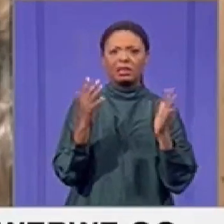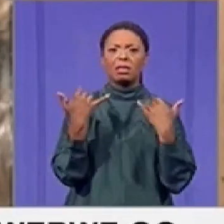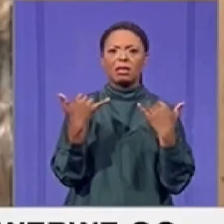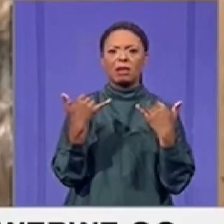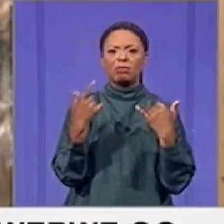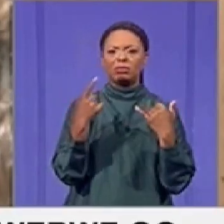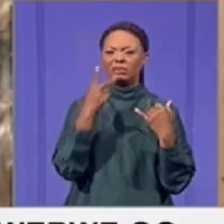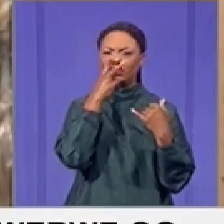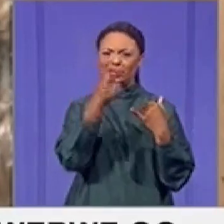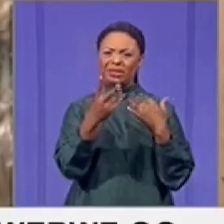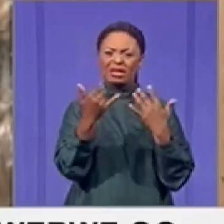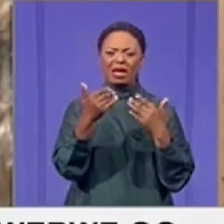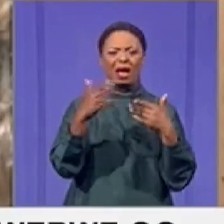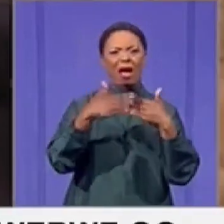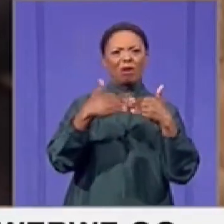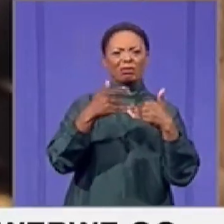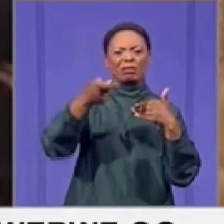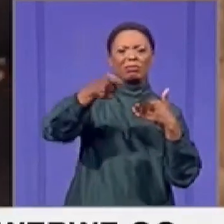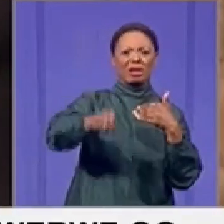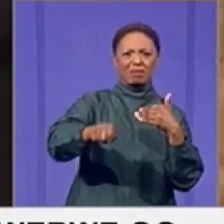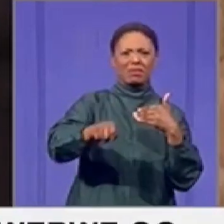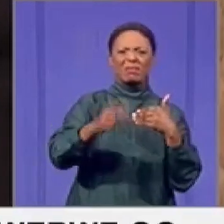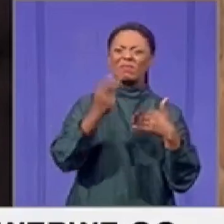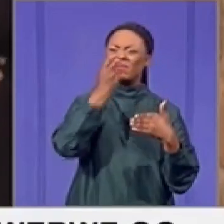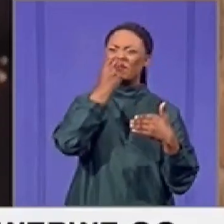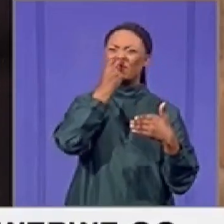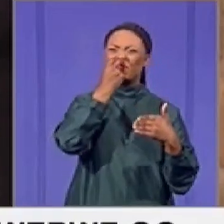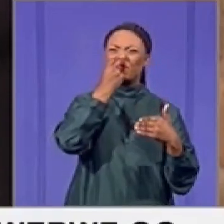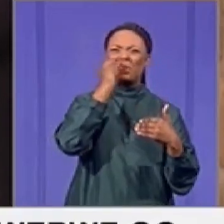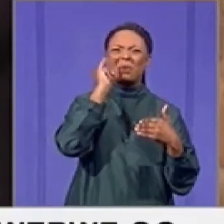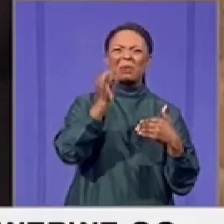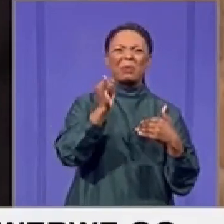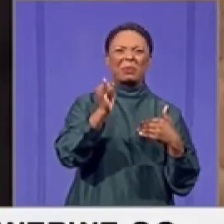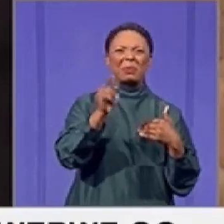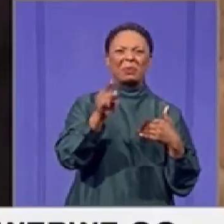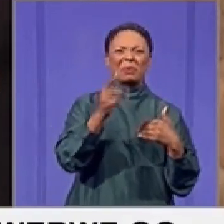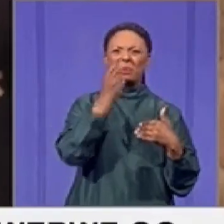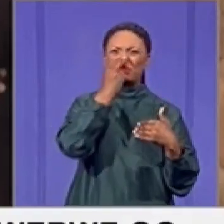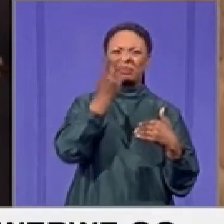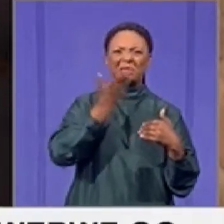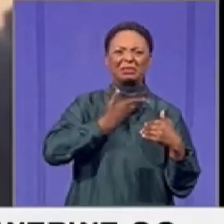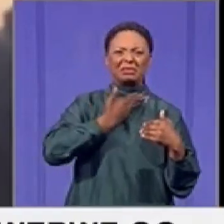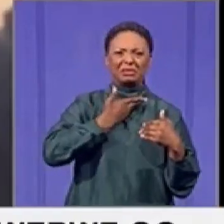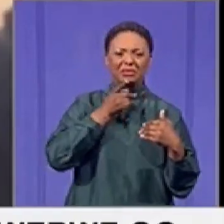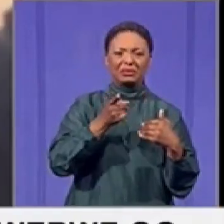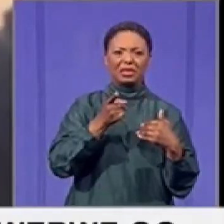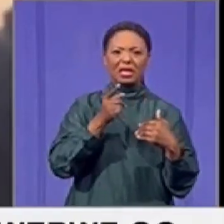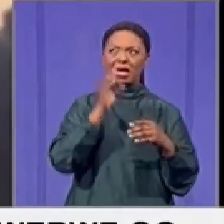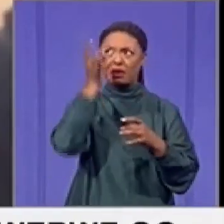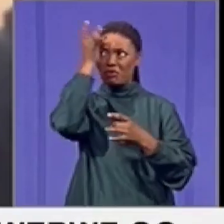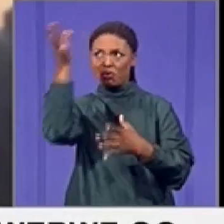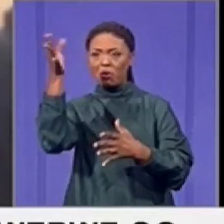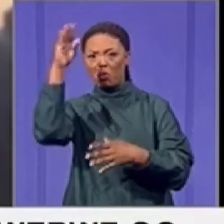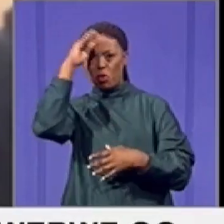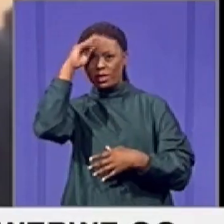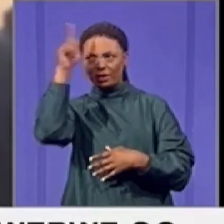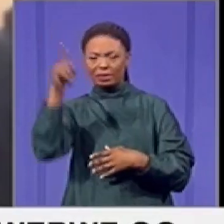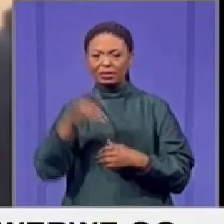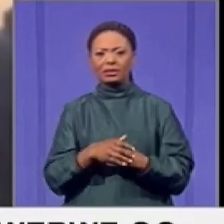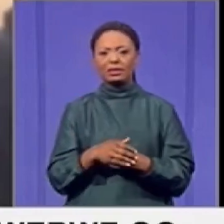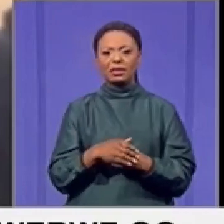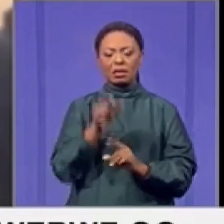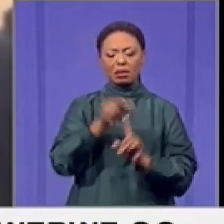ba fitlhela ntlo e notletswe le monkgo o sa siamang o tswa mo teng ga ntlo, mme ba ne ba itsise Sepodisi.